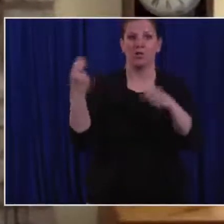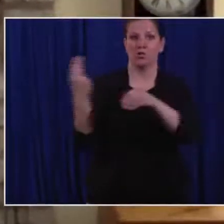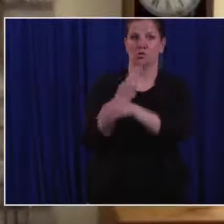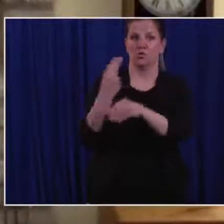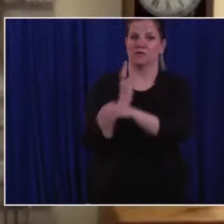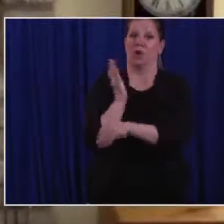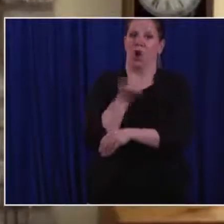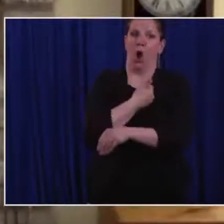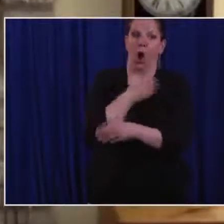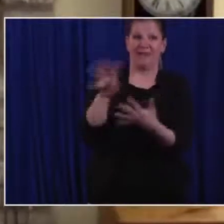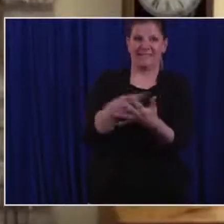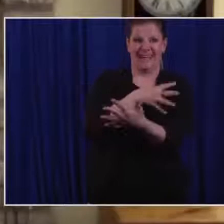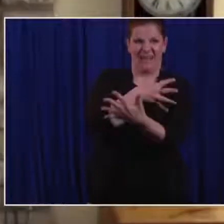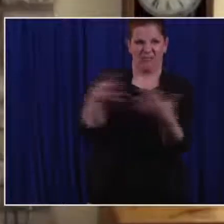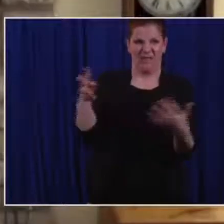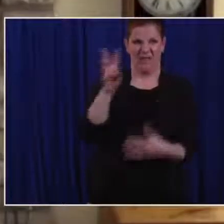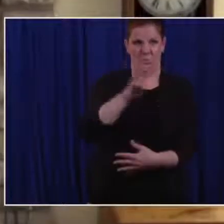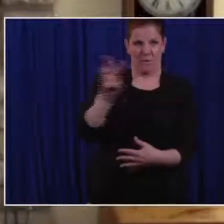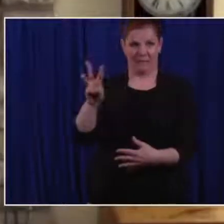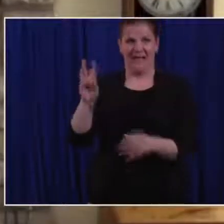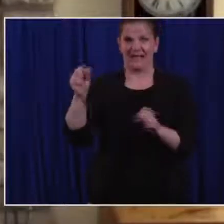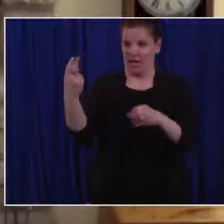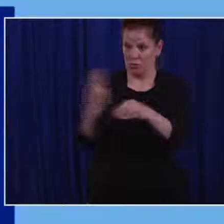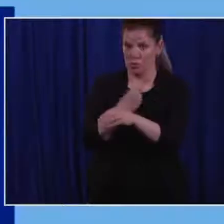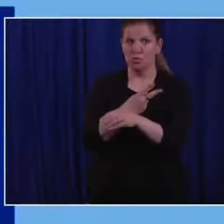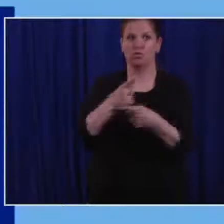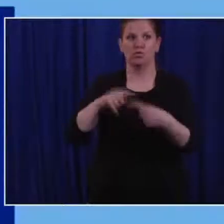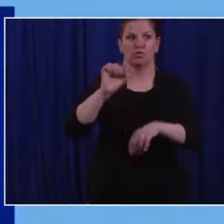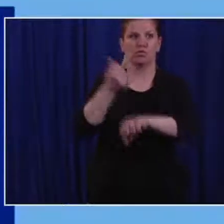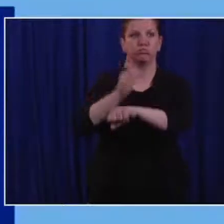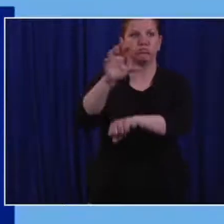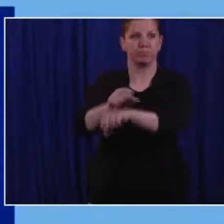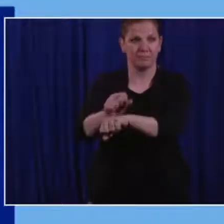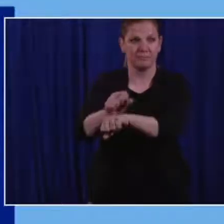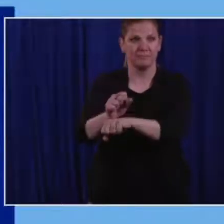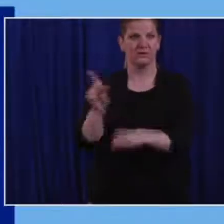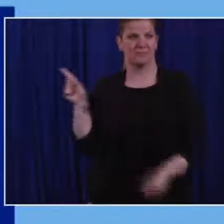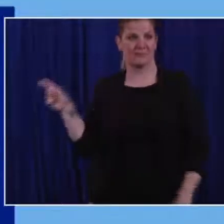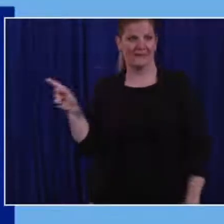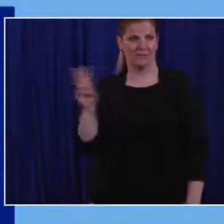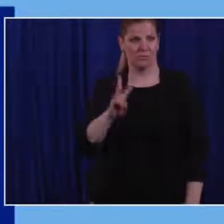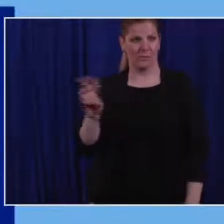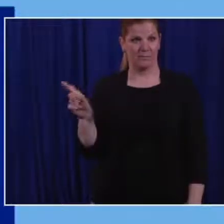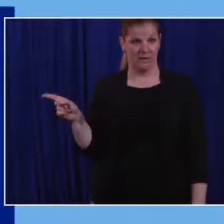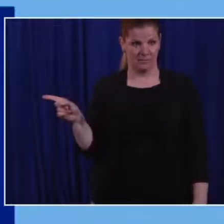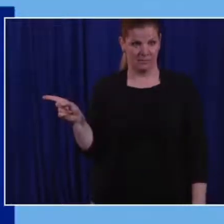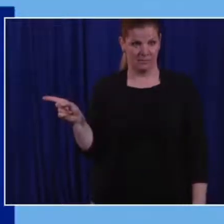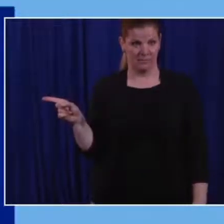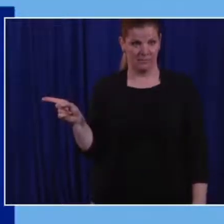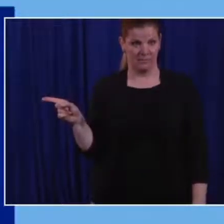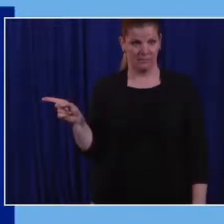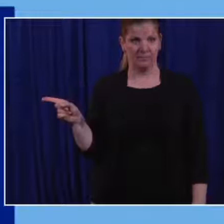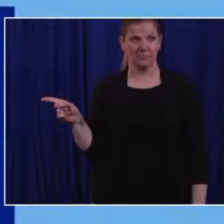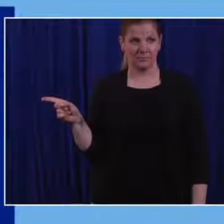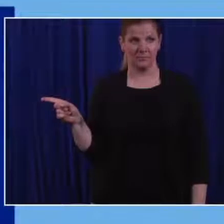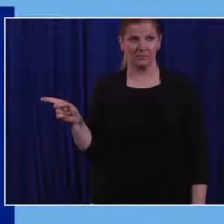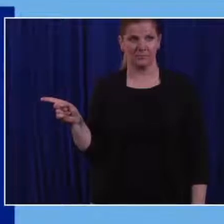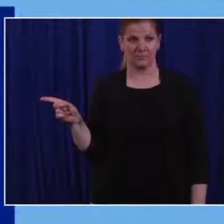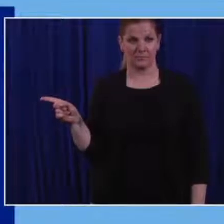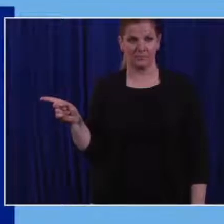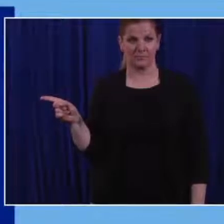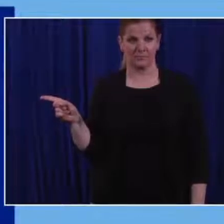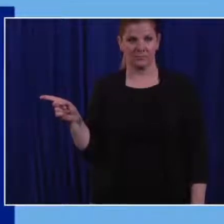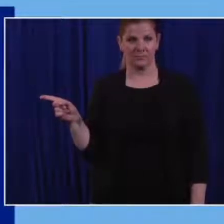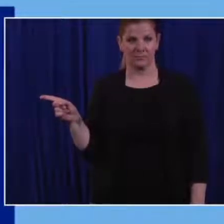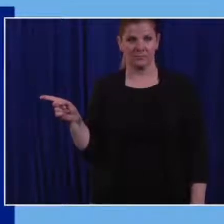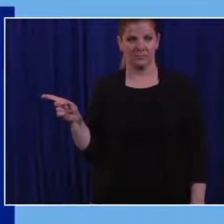tool. The tool is on the internet and can be accessed by going to Get the Shot. Let me